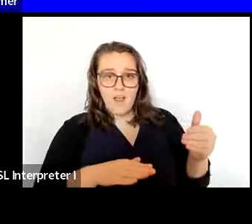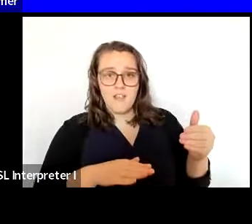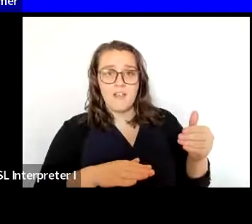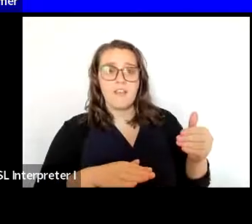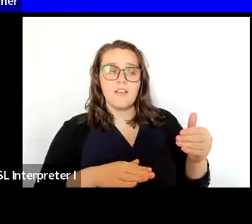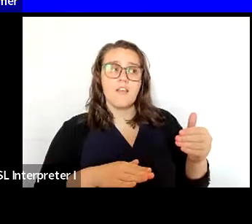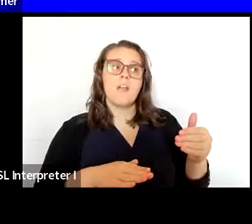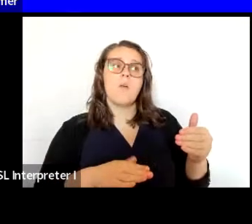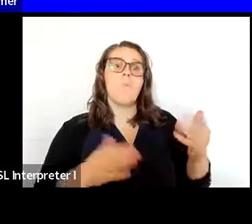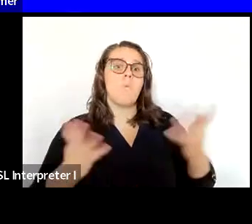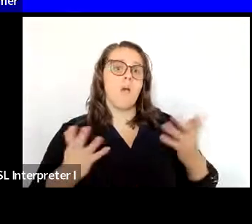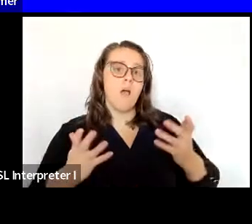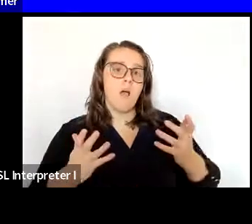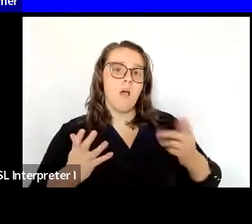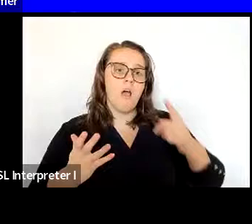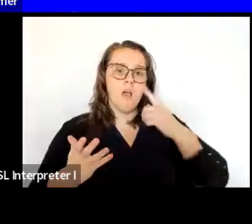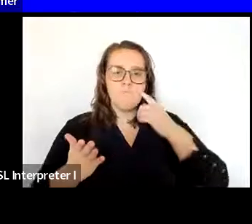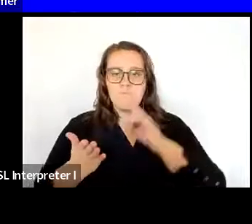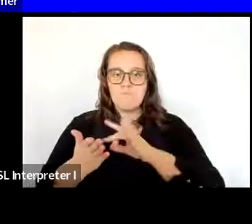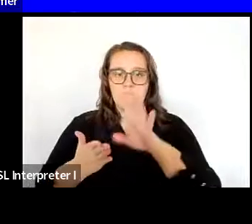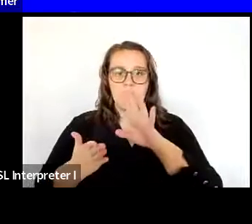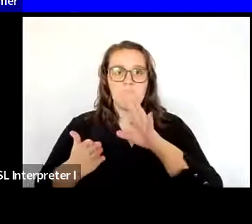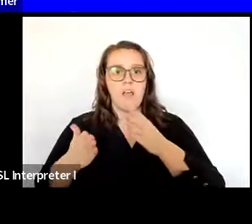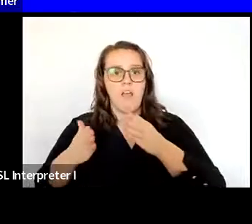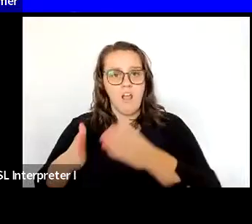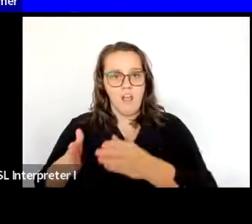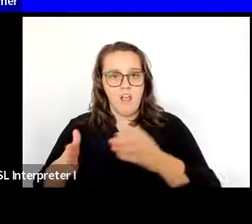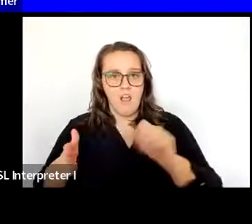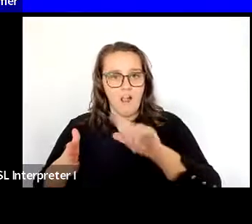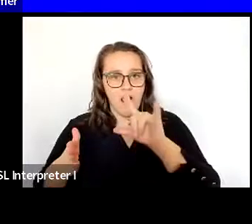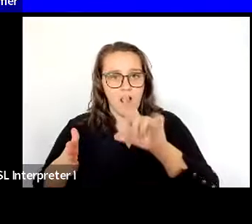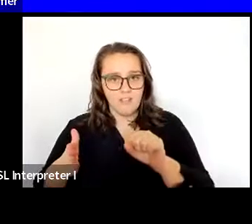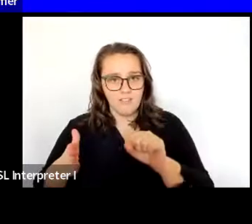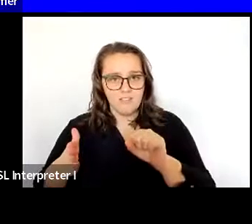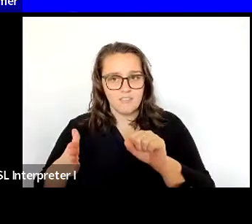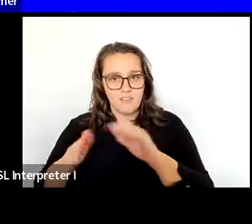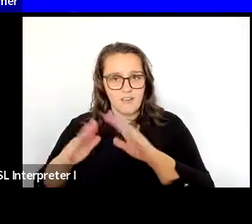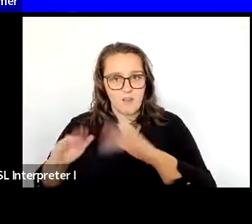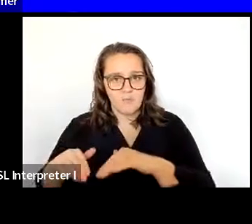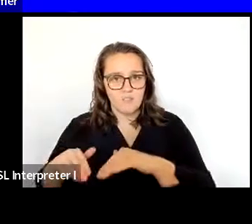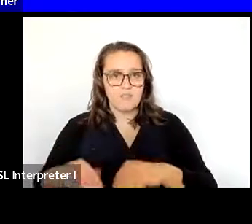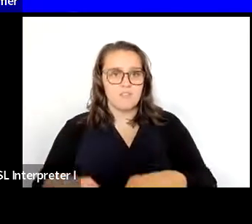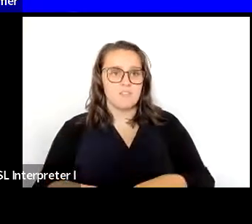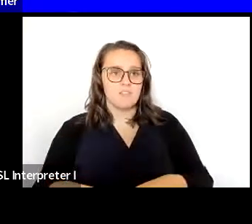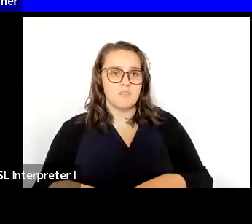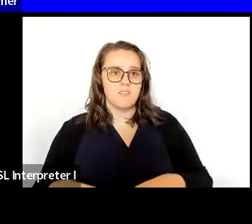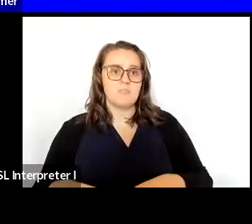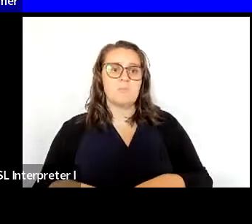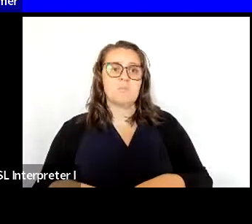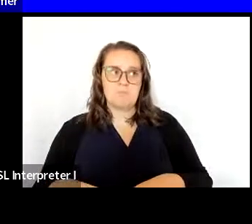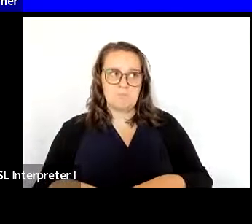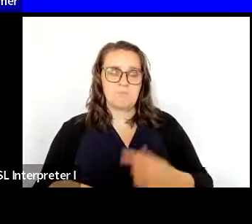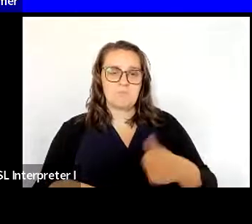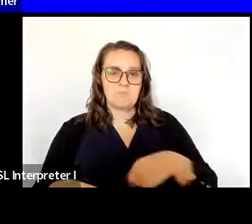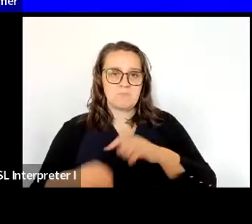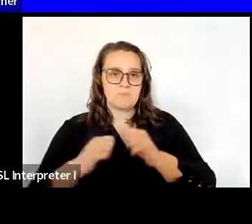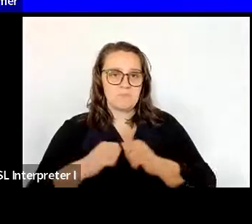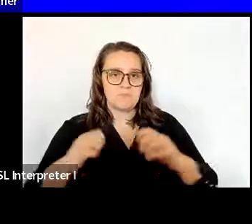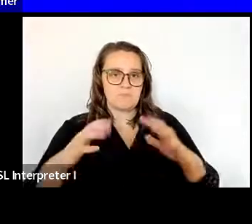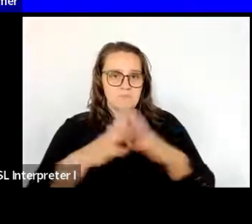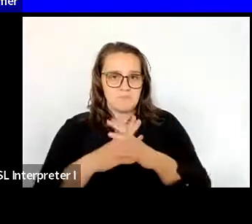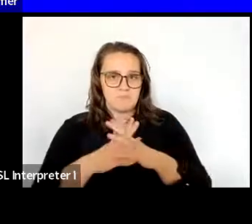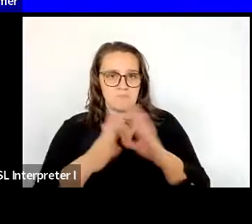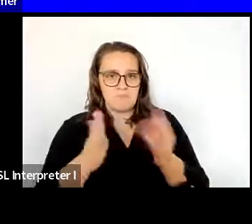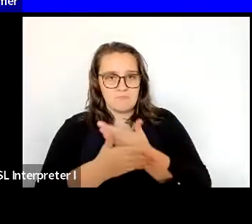clear alleyways of dwellings. A federal law led to the creation of the Alley Dwelling Authority to clear